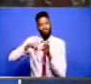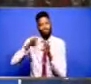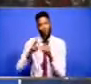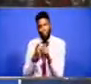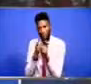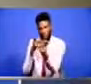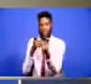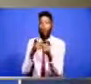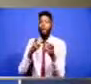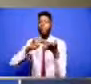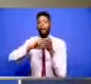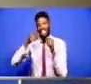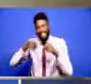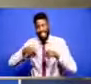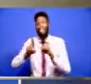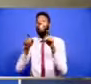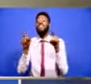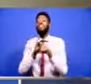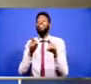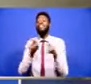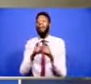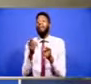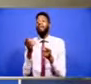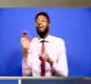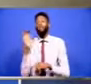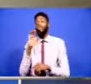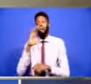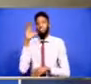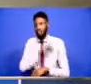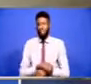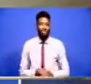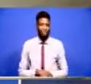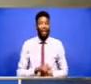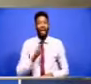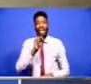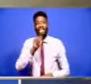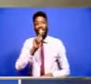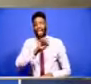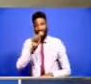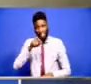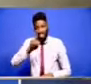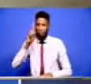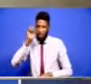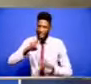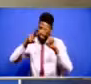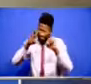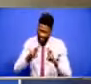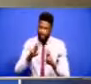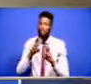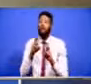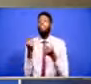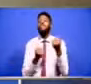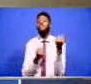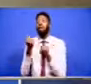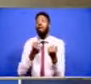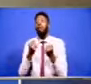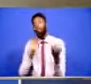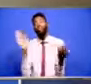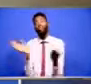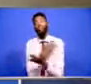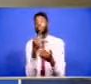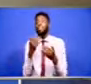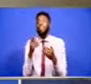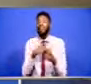them businesses. Naomba NTSA iingilie hizo magari, ituondolee kwa barabara ndio tuweze kuwekea abiria bei ambao